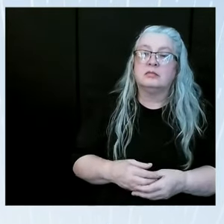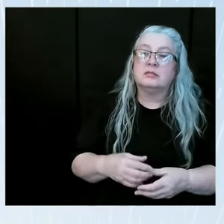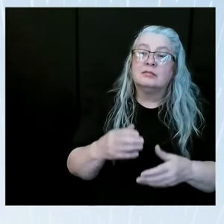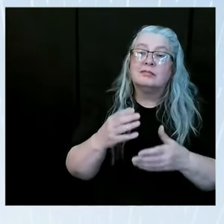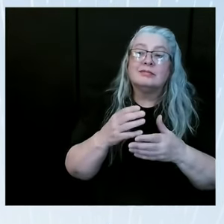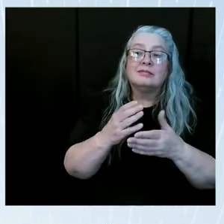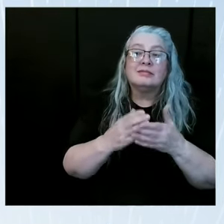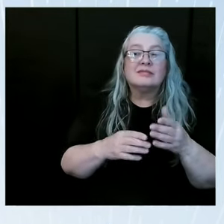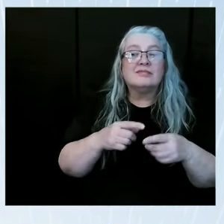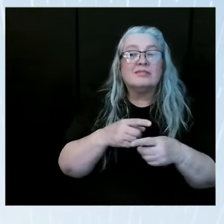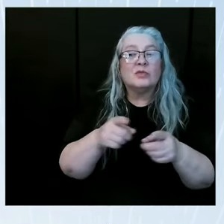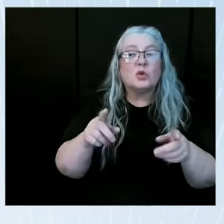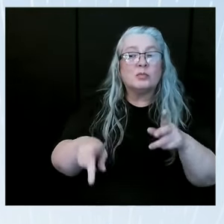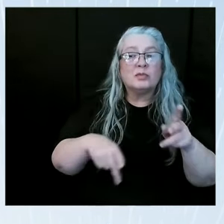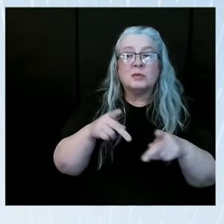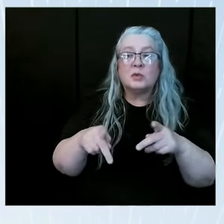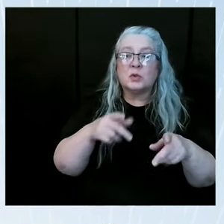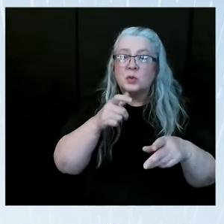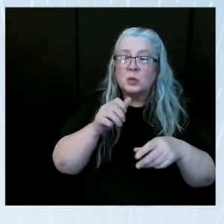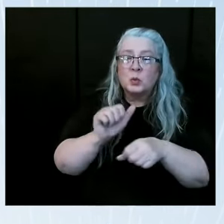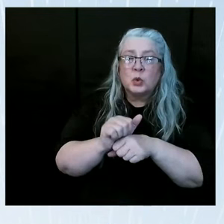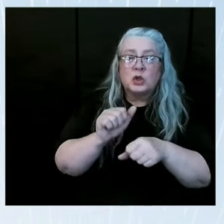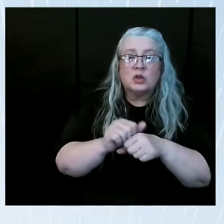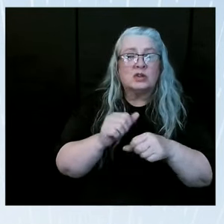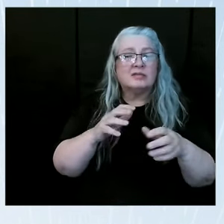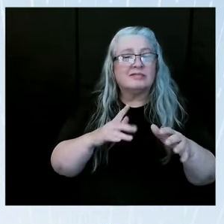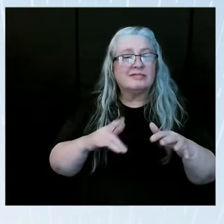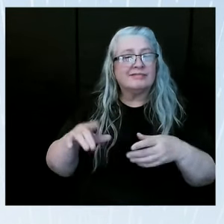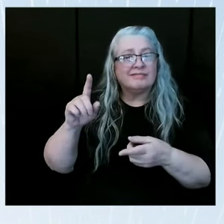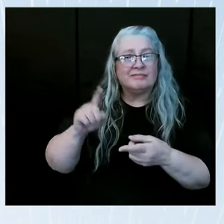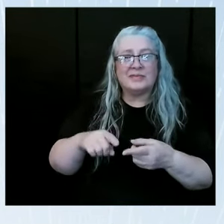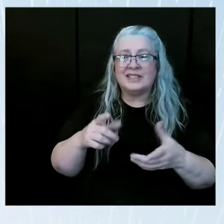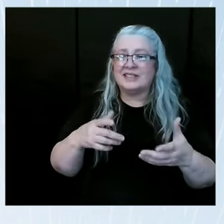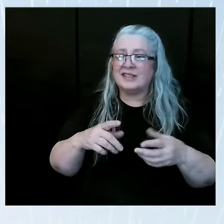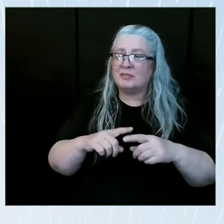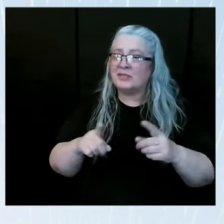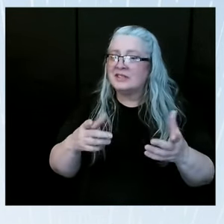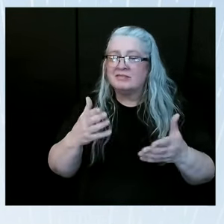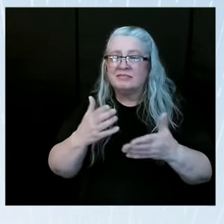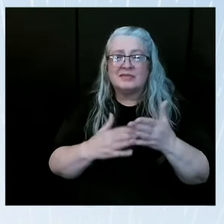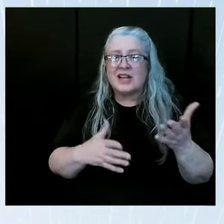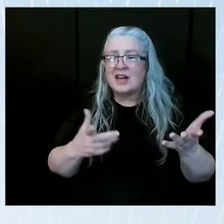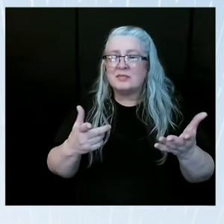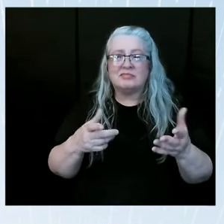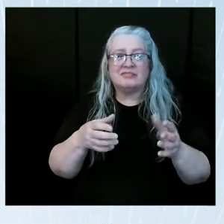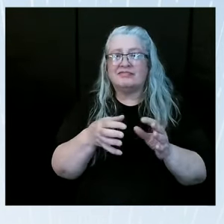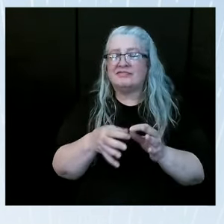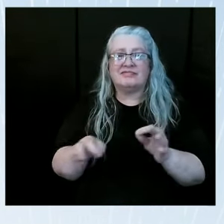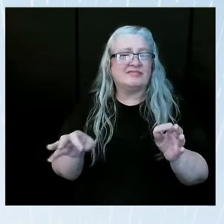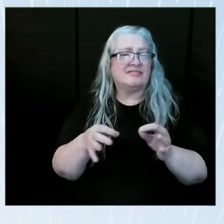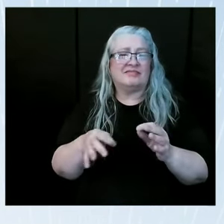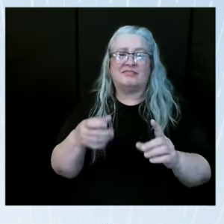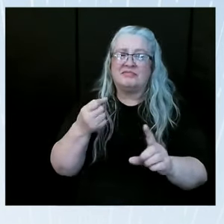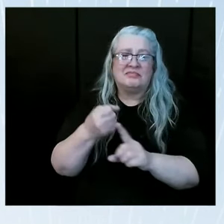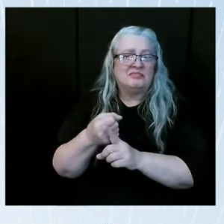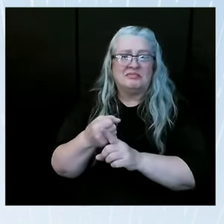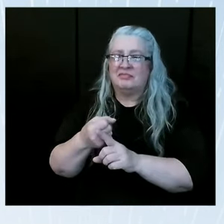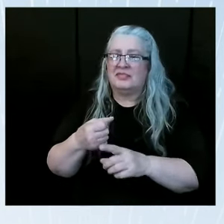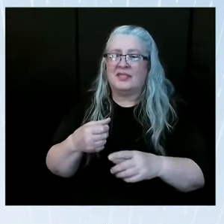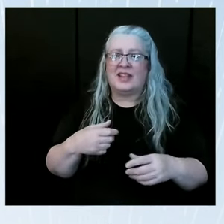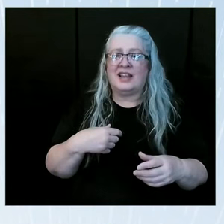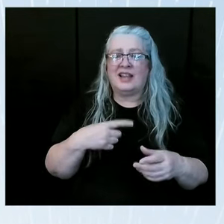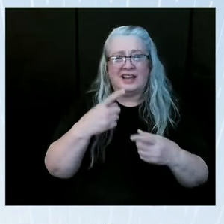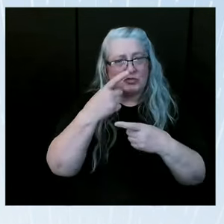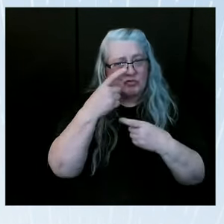on the people who have survived human trafficking. Some of these words cloud the